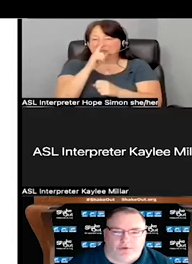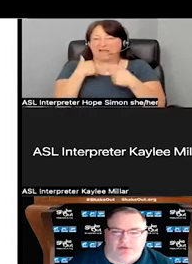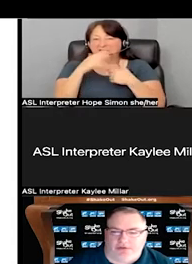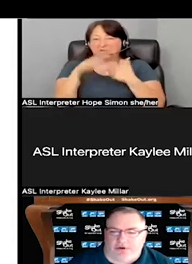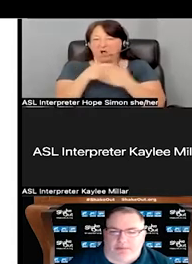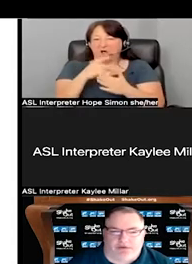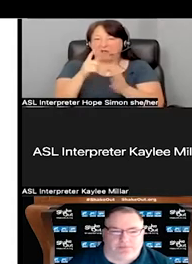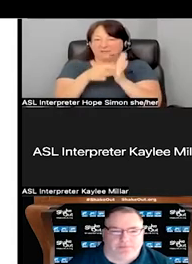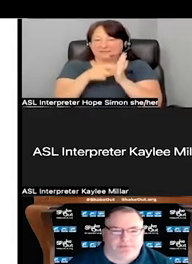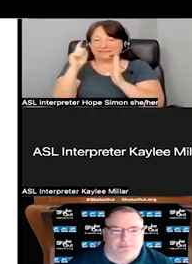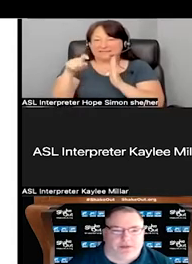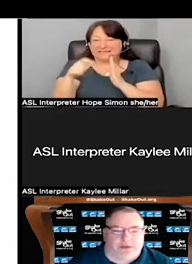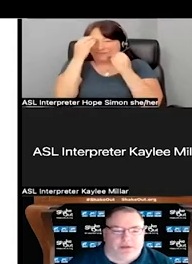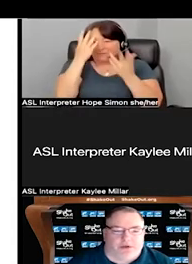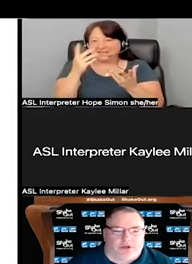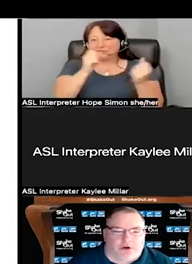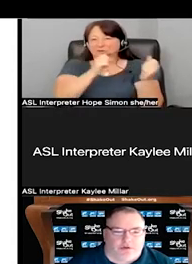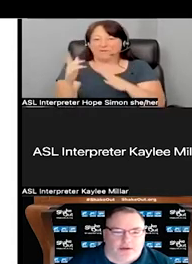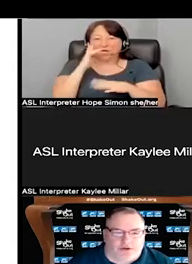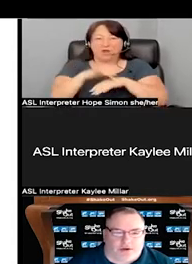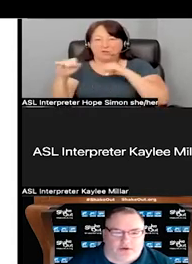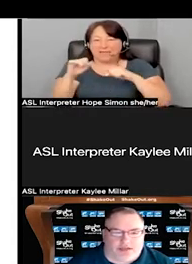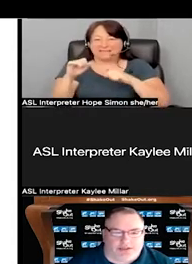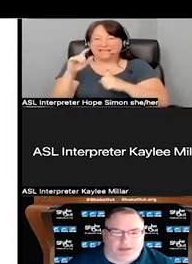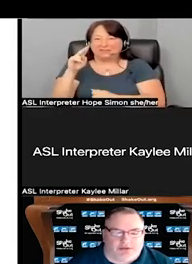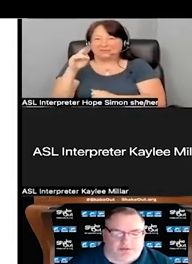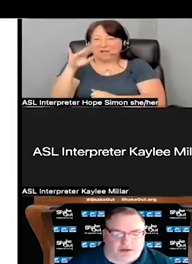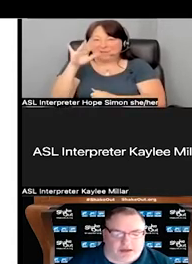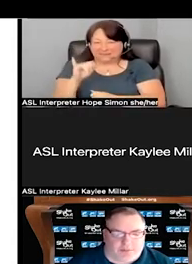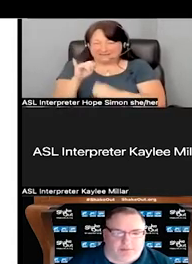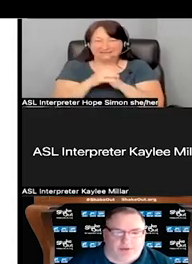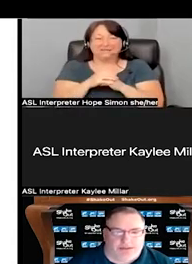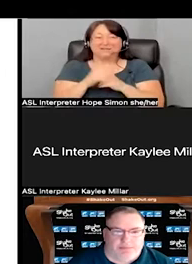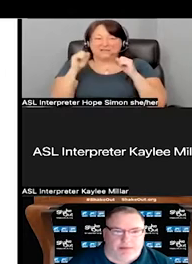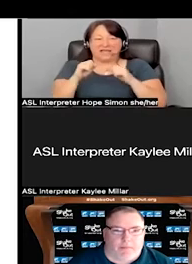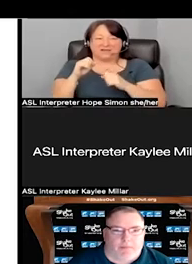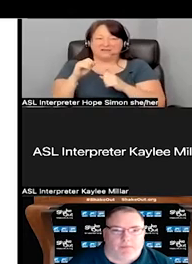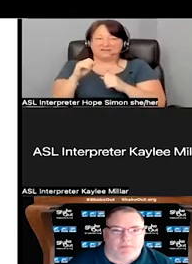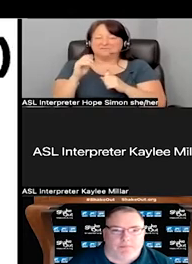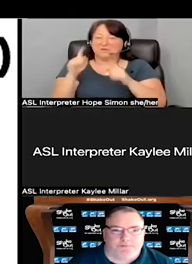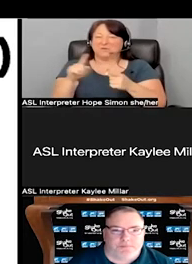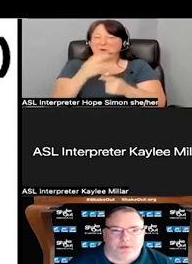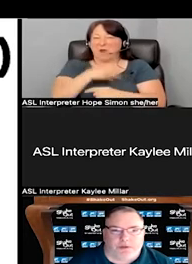for earthquakes and tsunamis. So go to earthquakecountry.org/committees to find out how to participate.